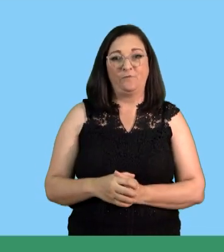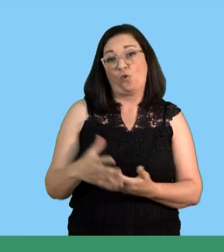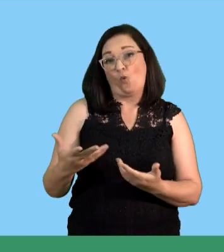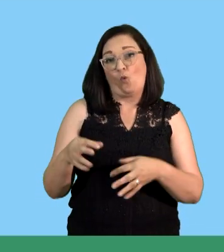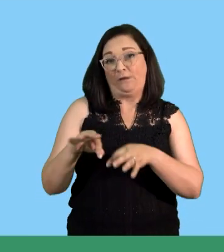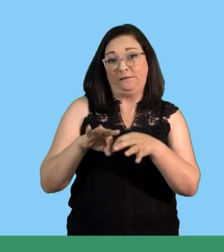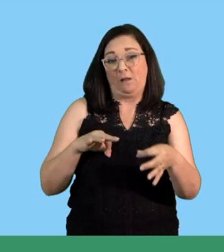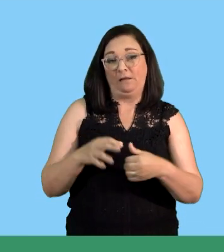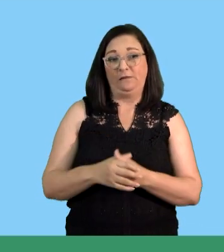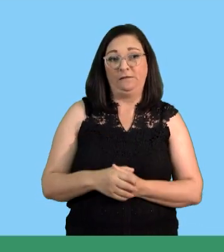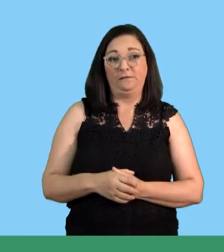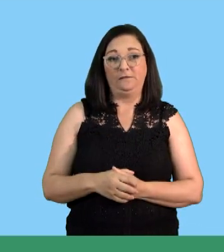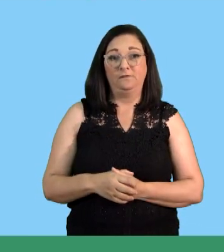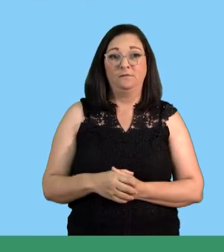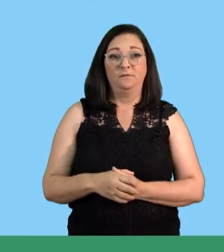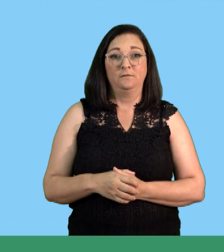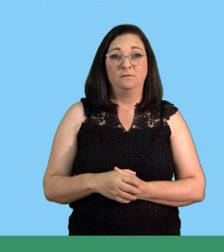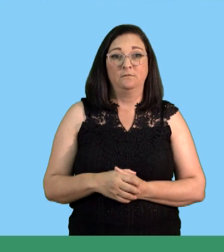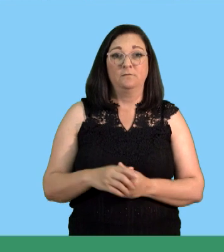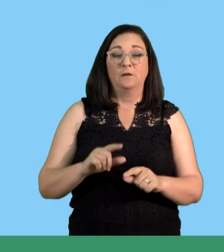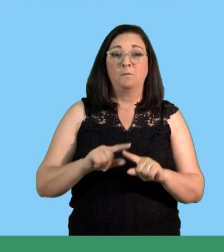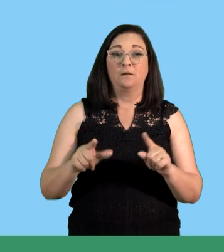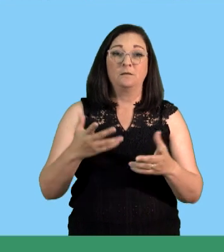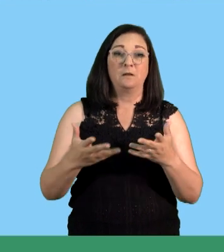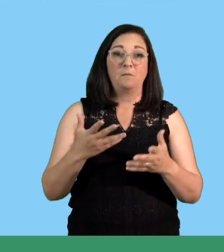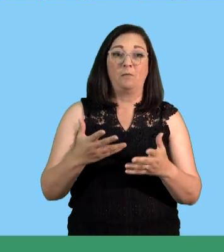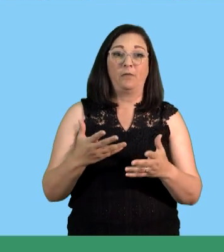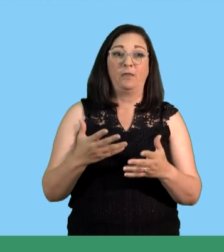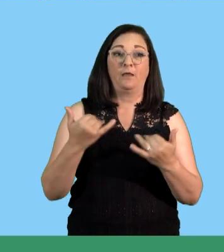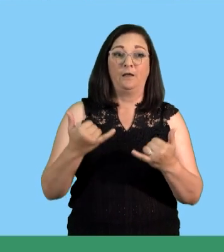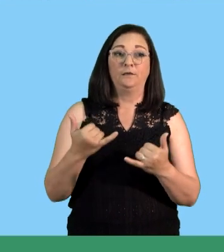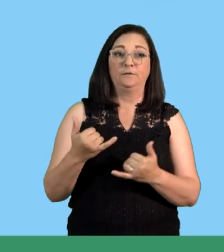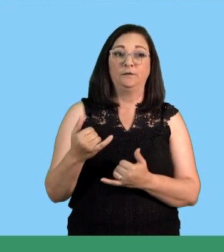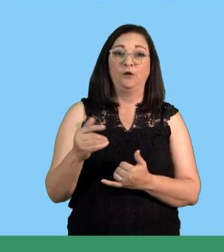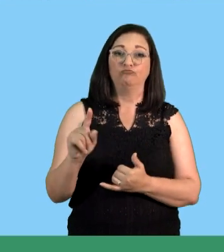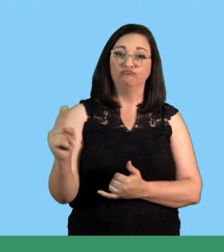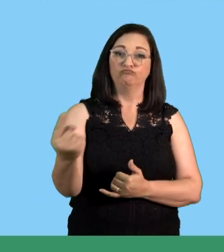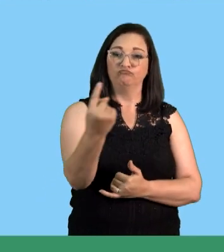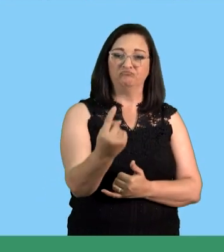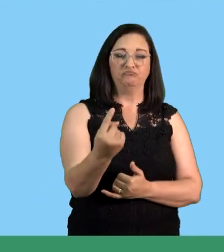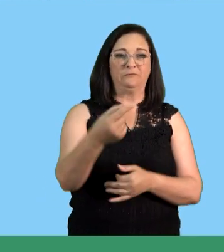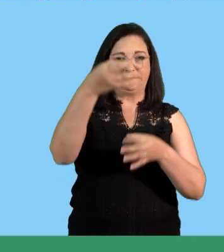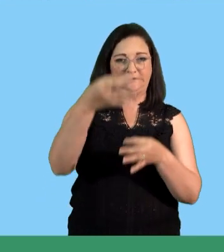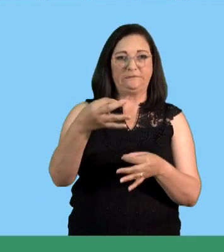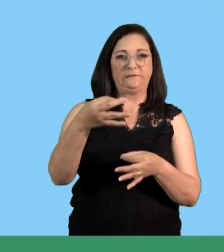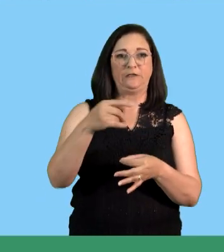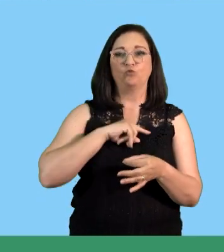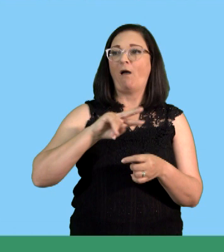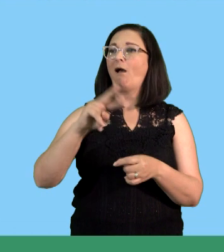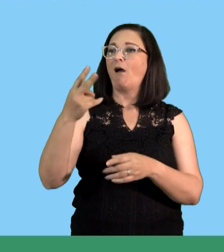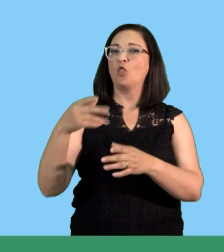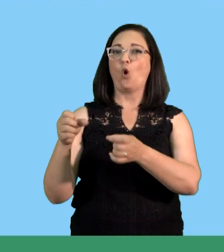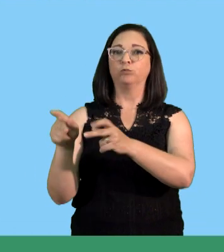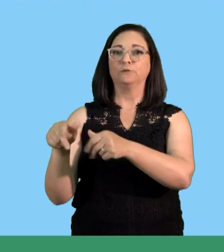come to an end or it has expired. Right. Employees may decide to leave by resigning voluntarily. Why?